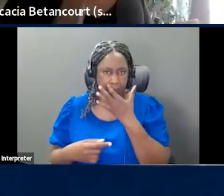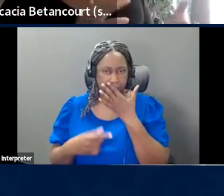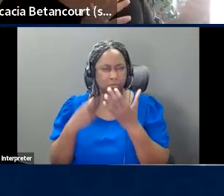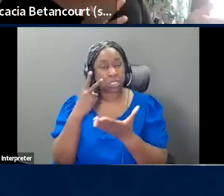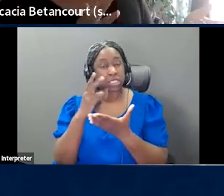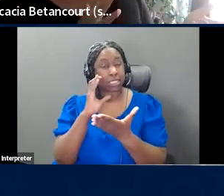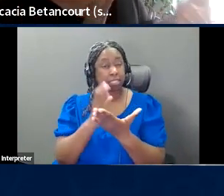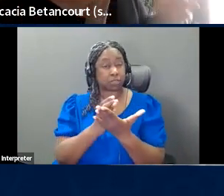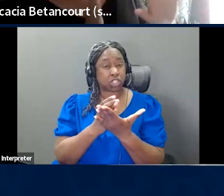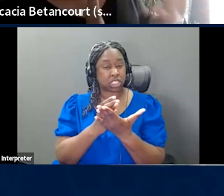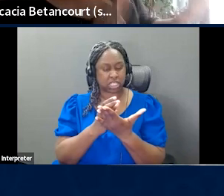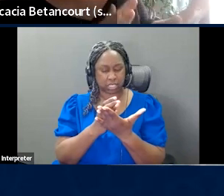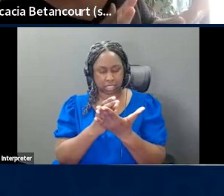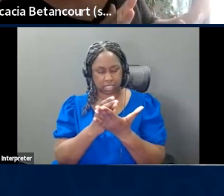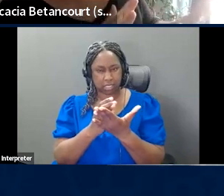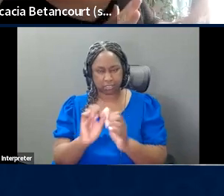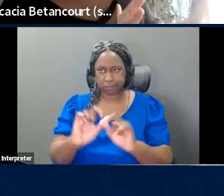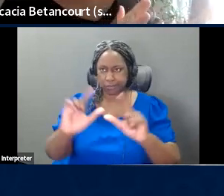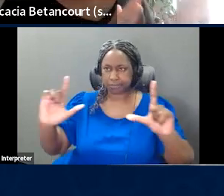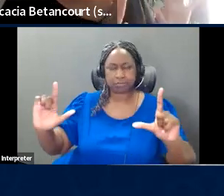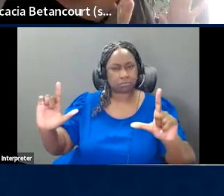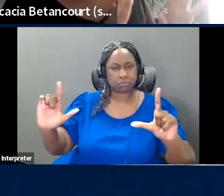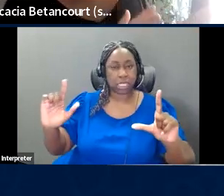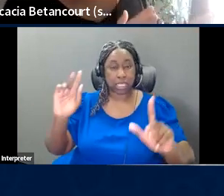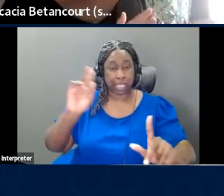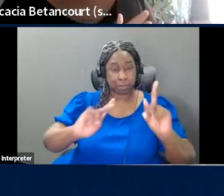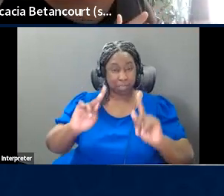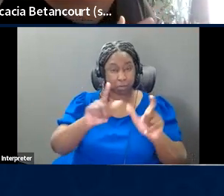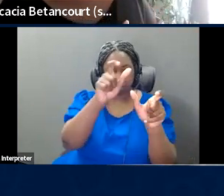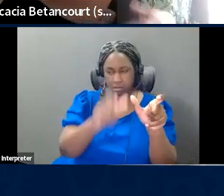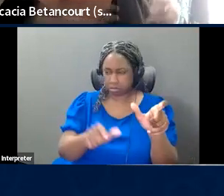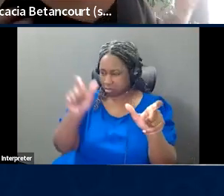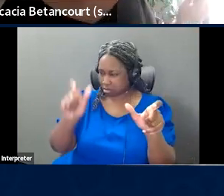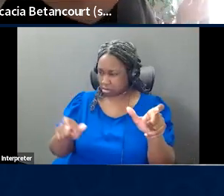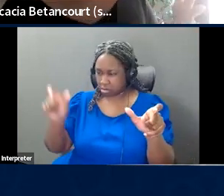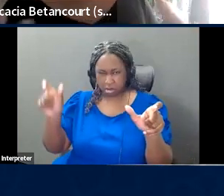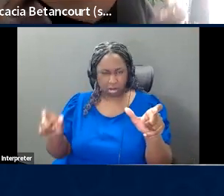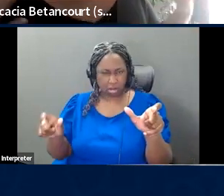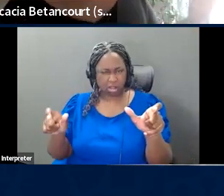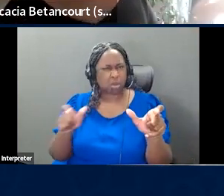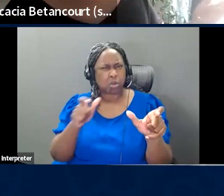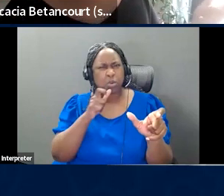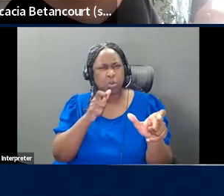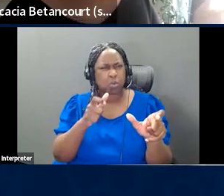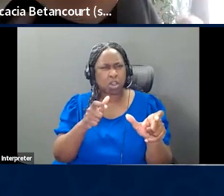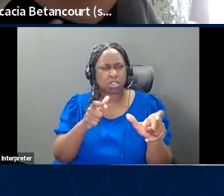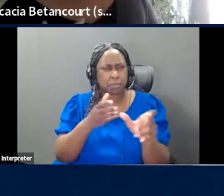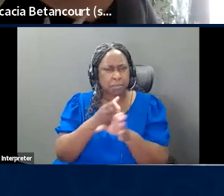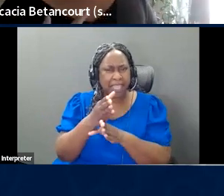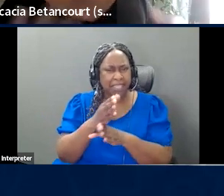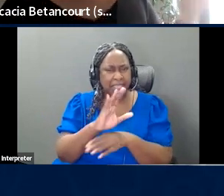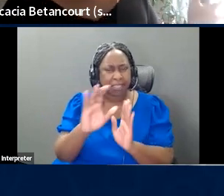images. So think about in the images that we see, who are the main characters? Are they white people? Are they people of a different